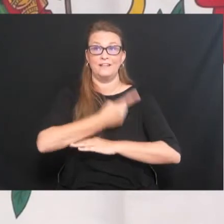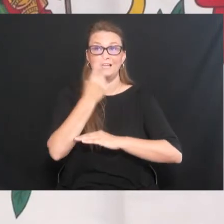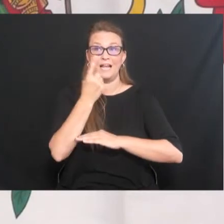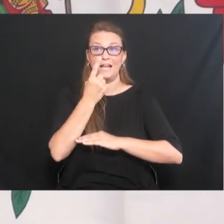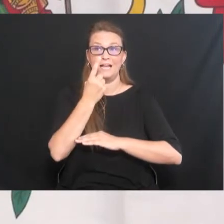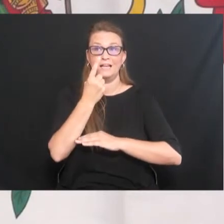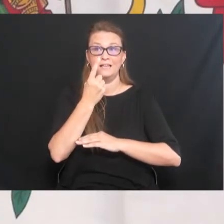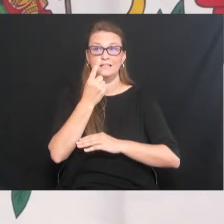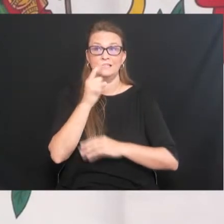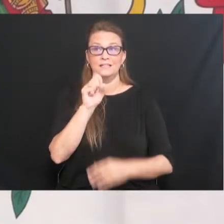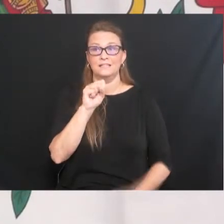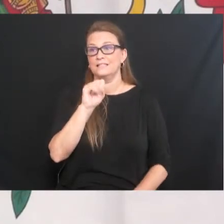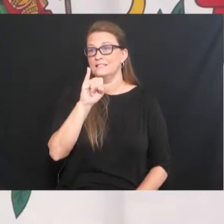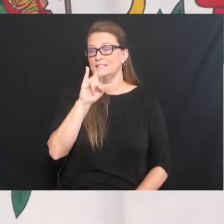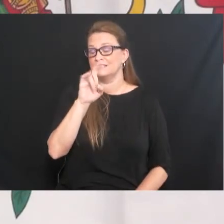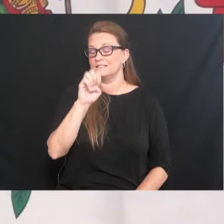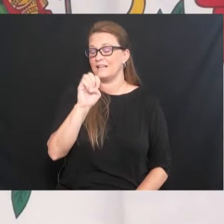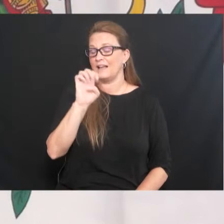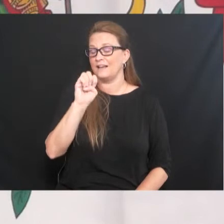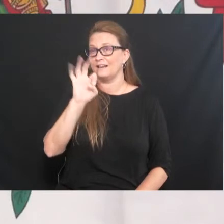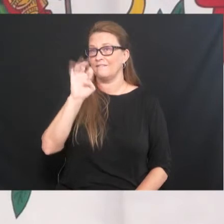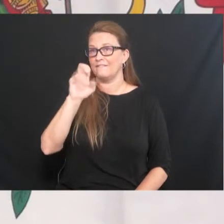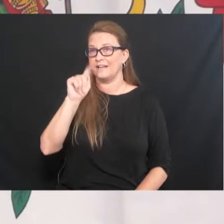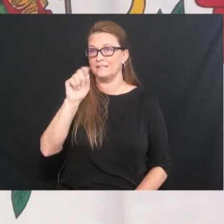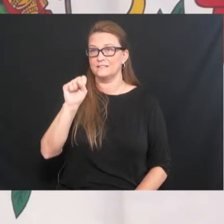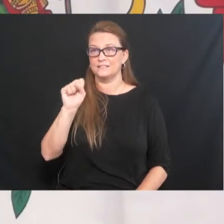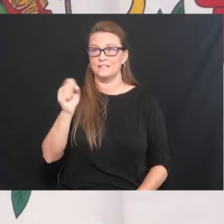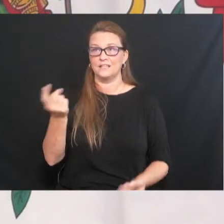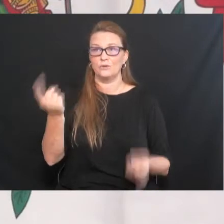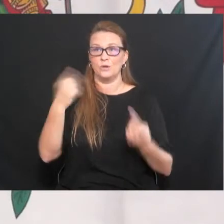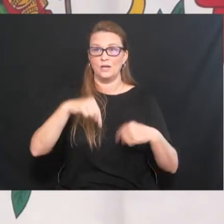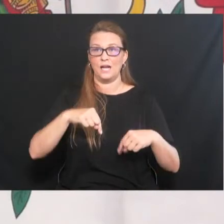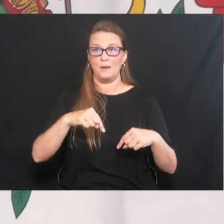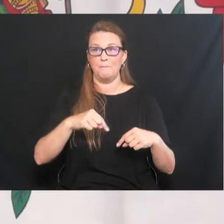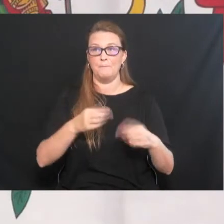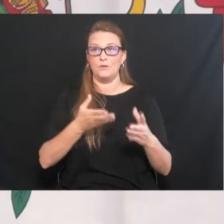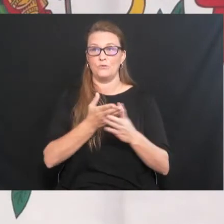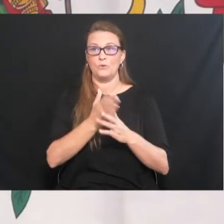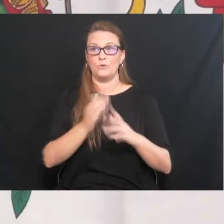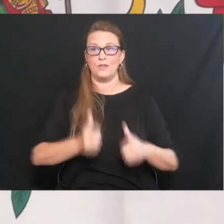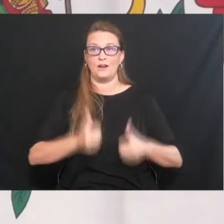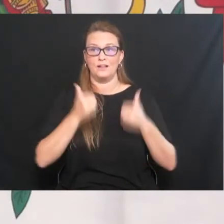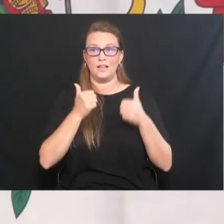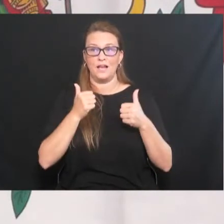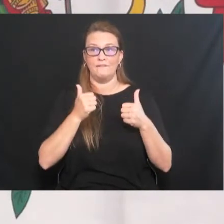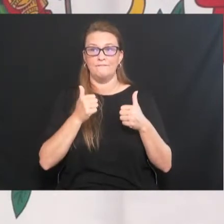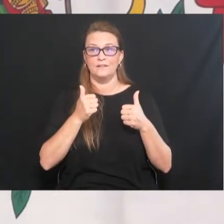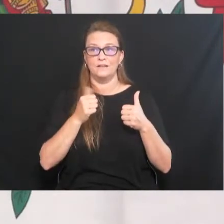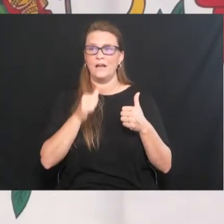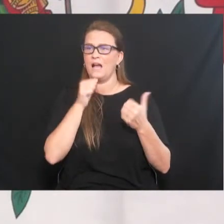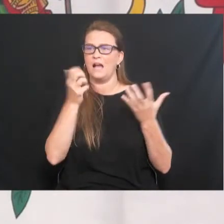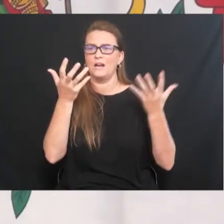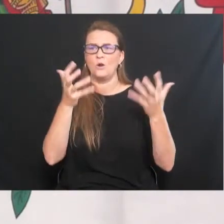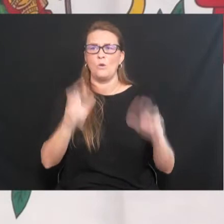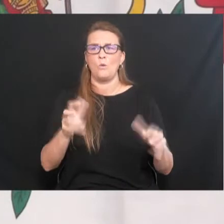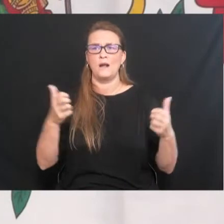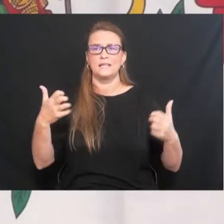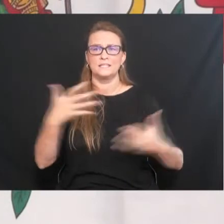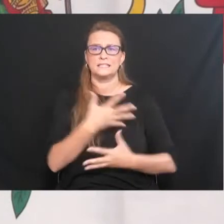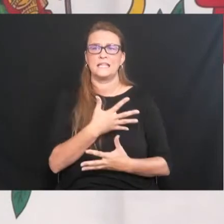absolutely, the side effects could come throughout their life. I'm not trying to scare you in any way. No